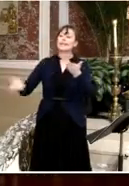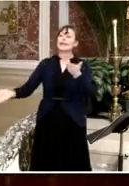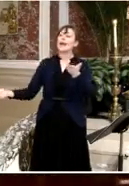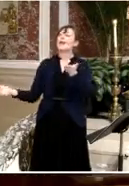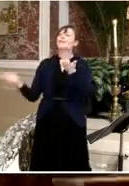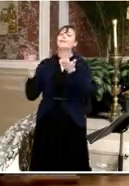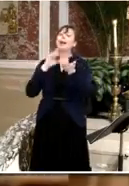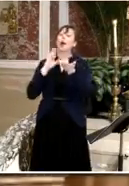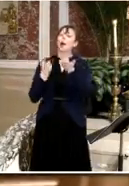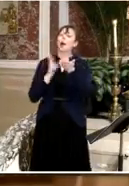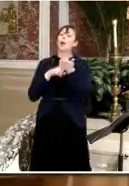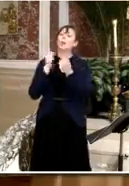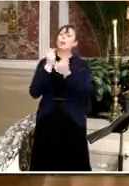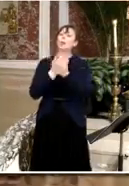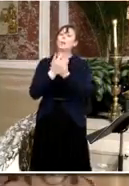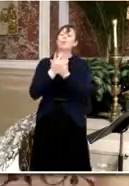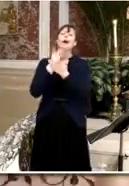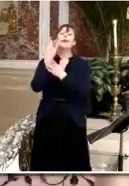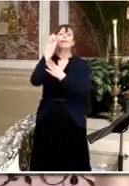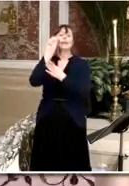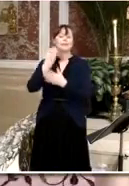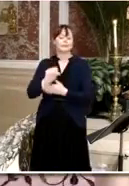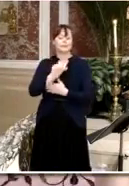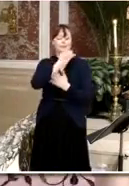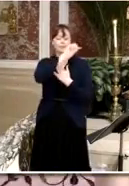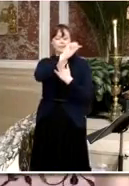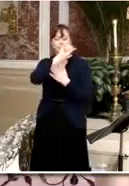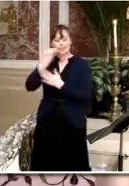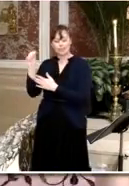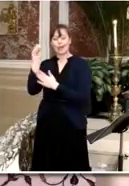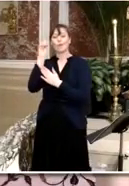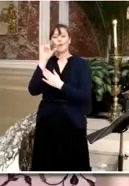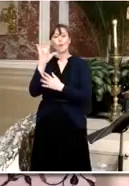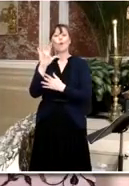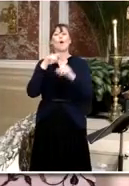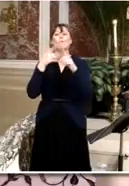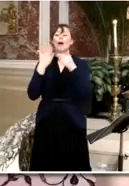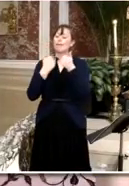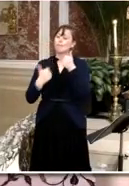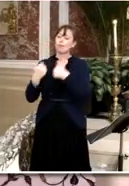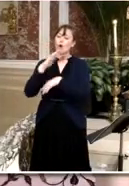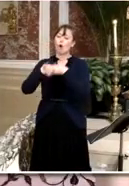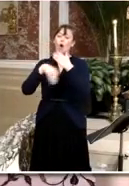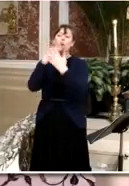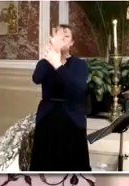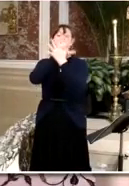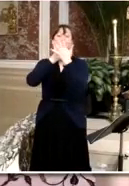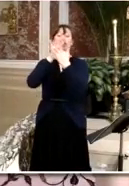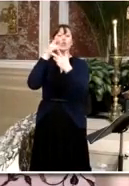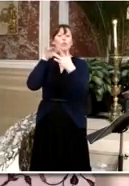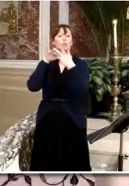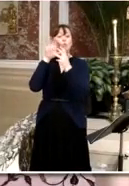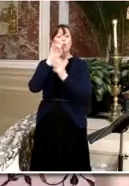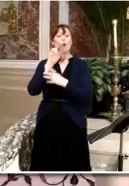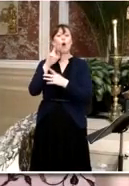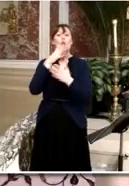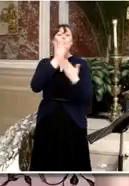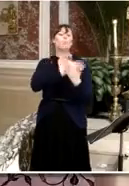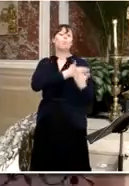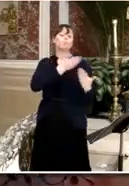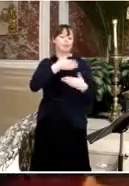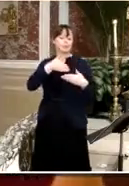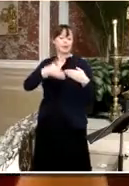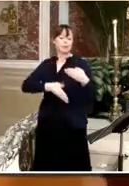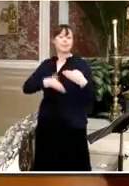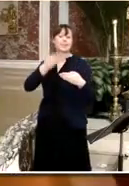this sacred oil. But above all, by the mystery of this oil, bring to completion